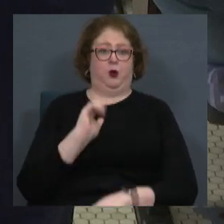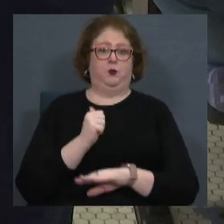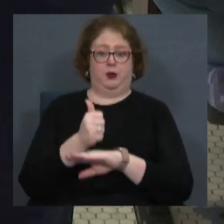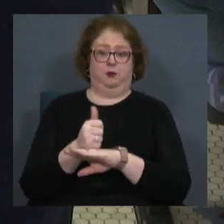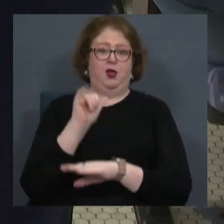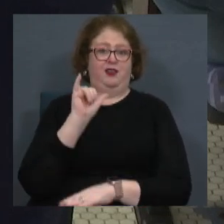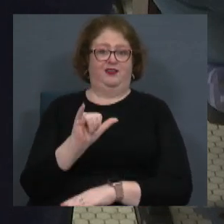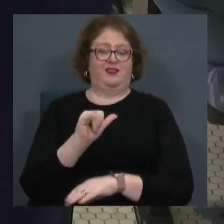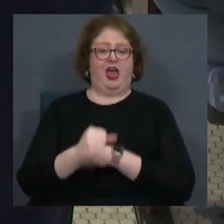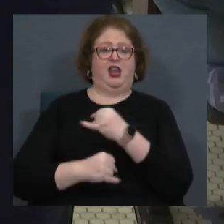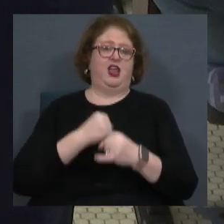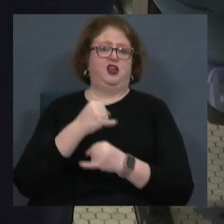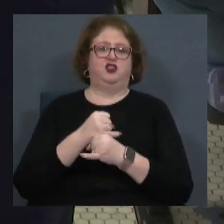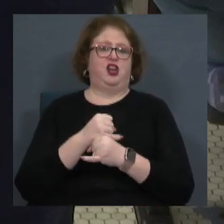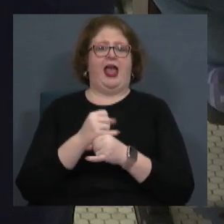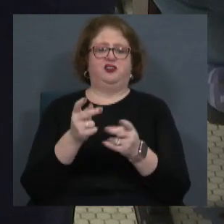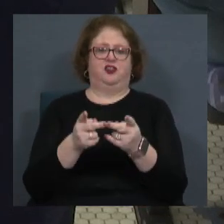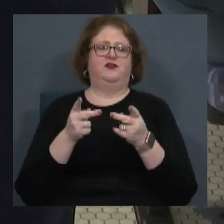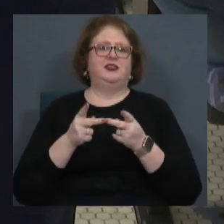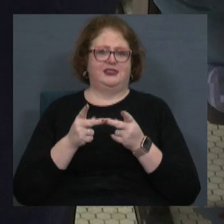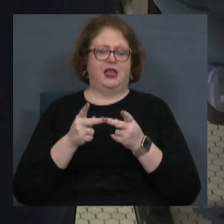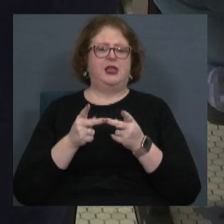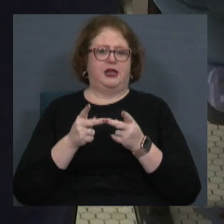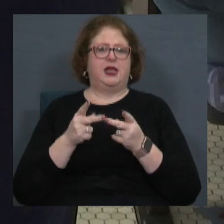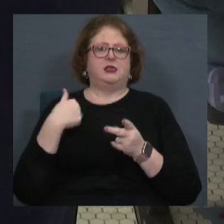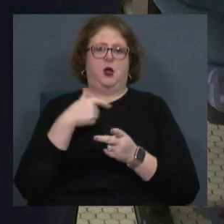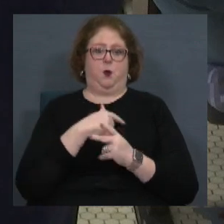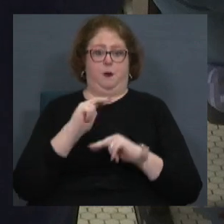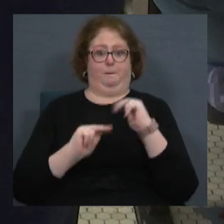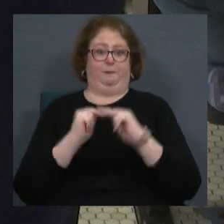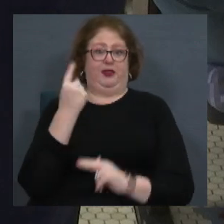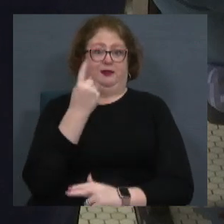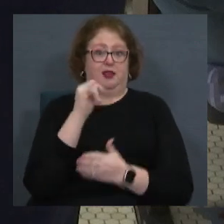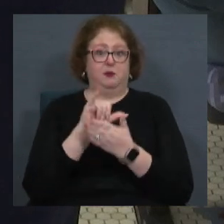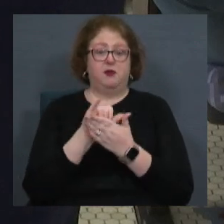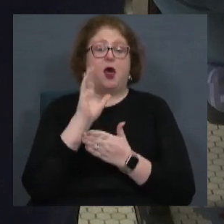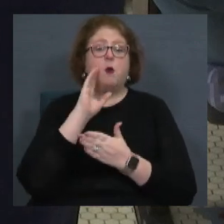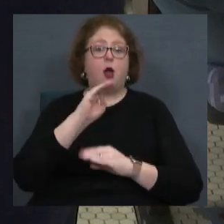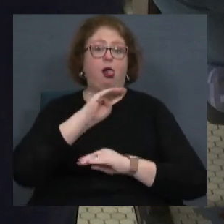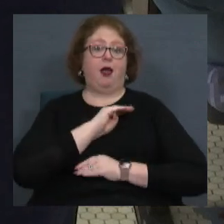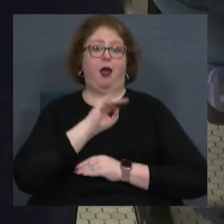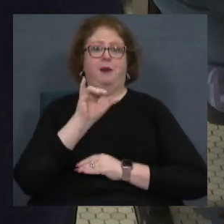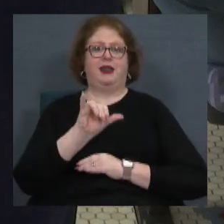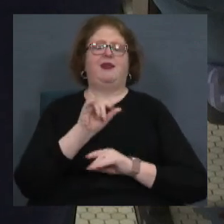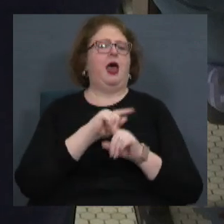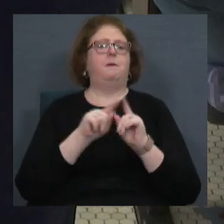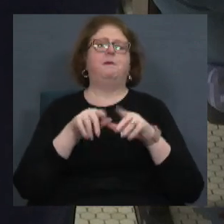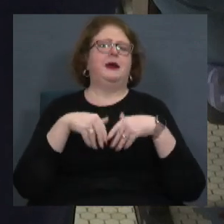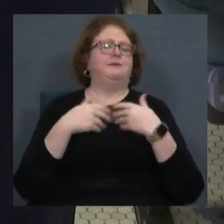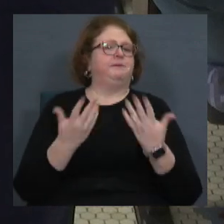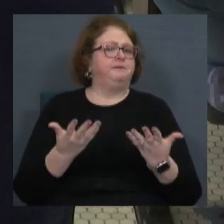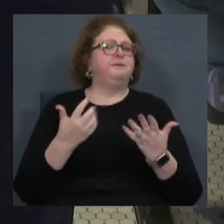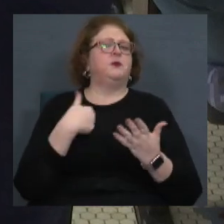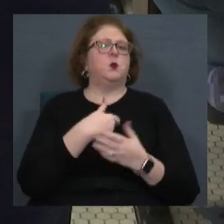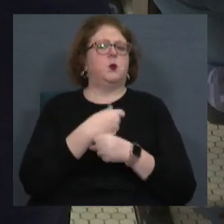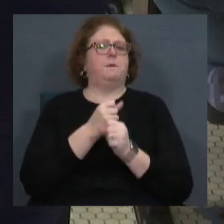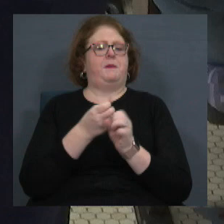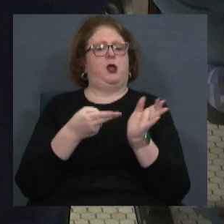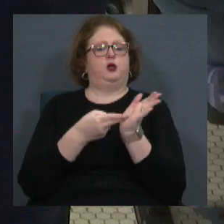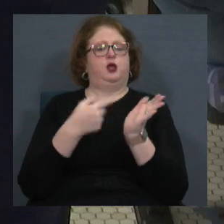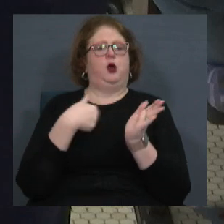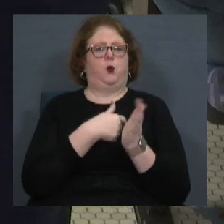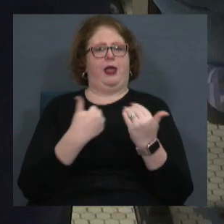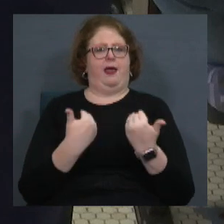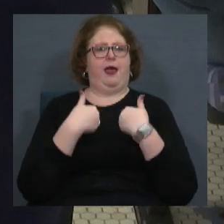don't build something that can't accommodate that? Because that's the other piece of the conversation, is even if we don't build it out now, making sure that we have that